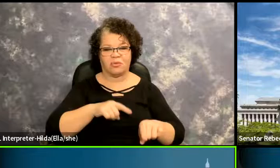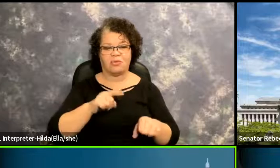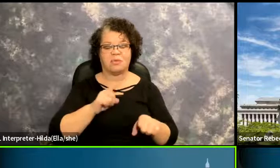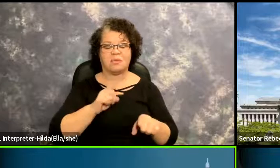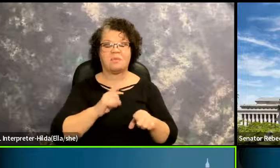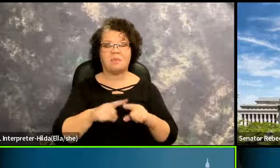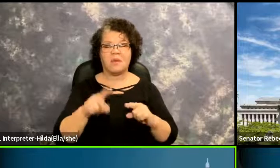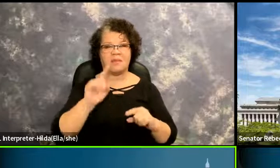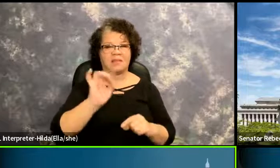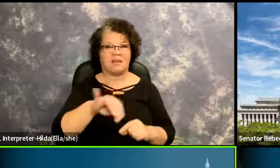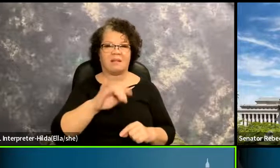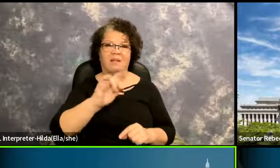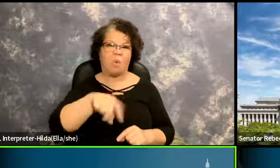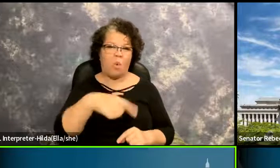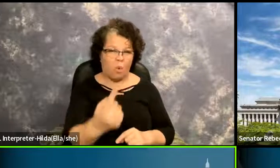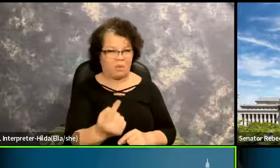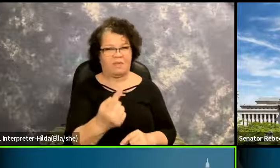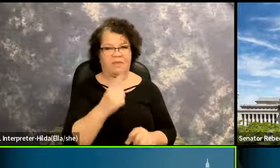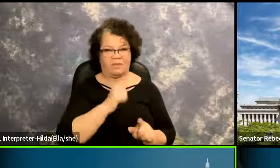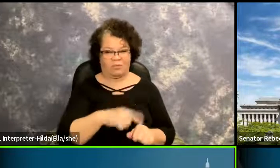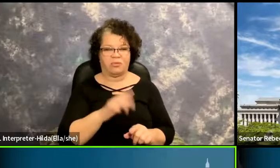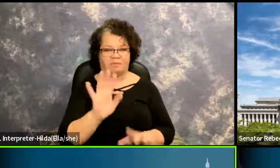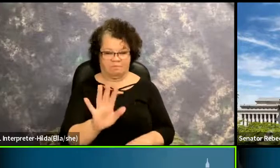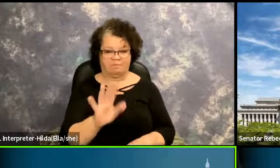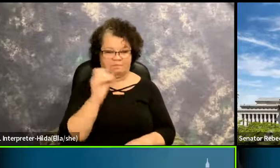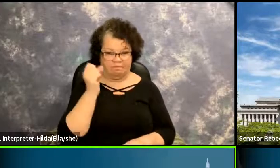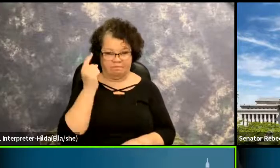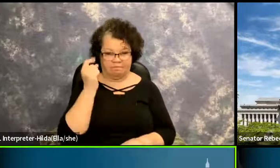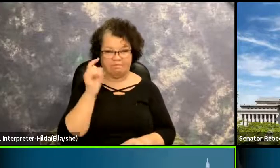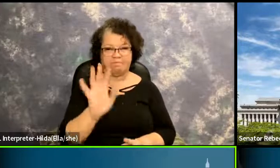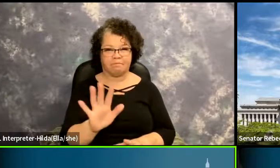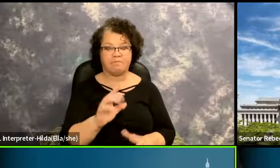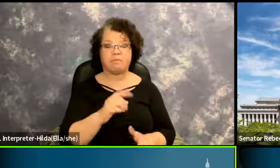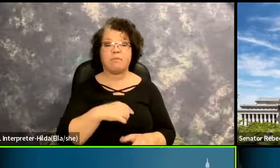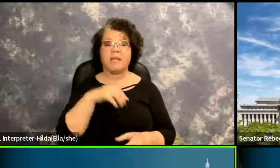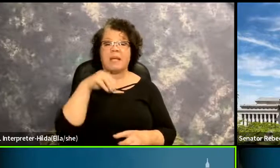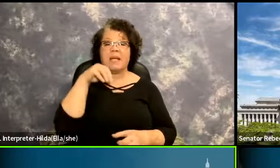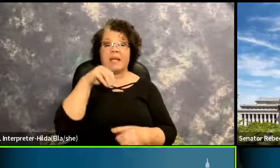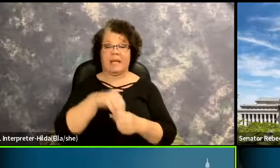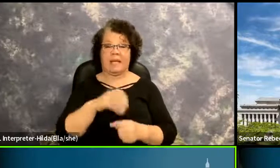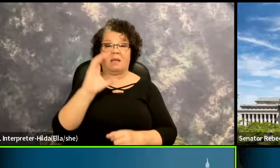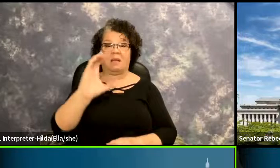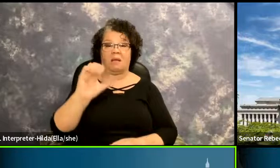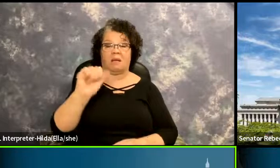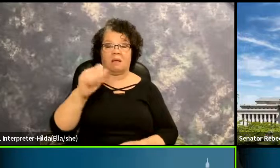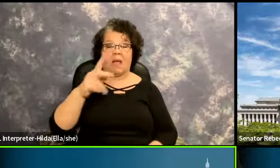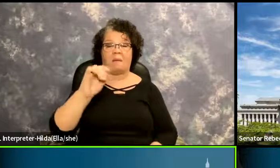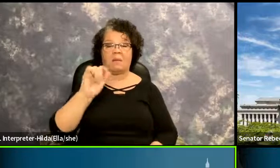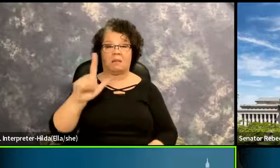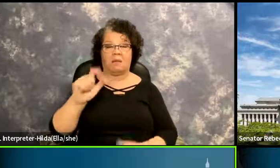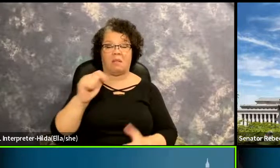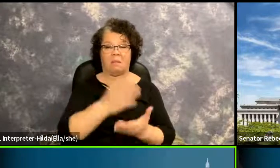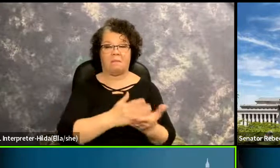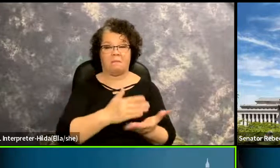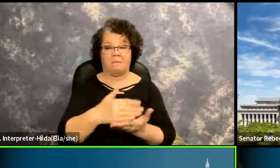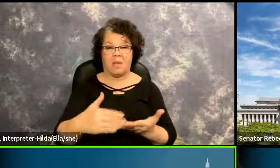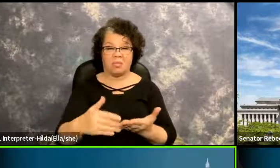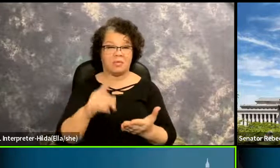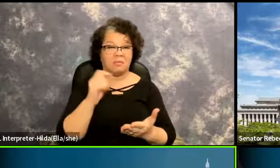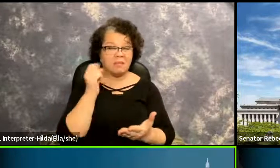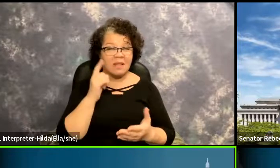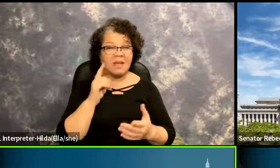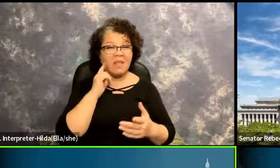the only answer. In the capital budget, I think it's important that